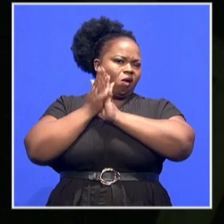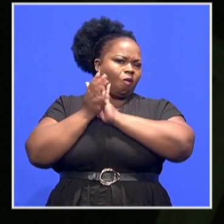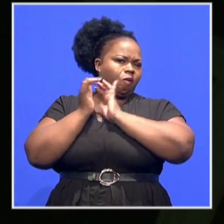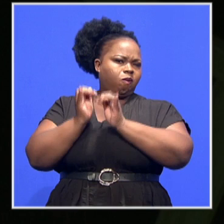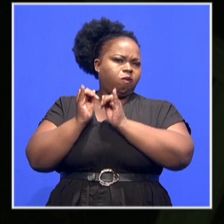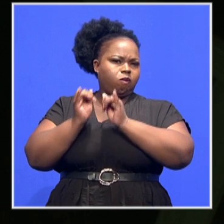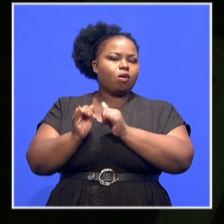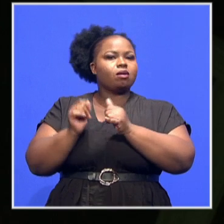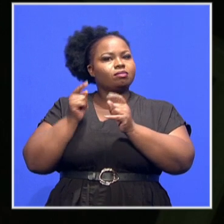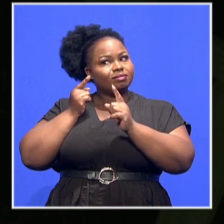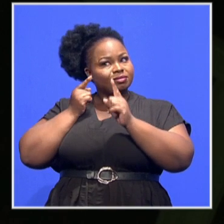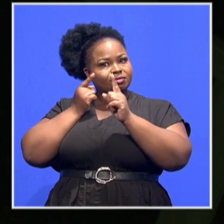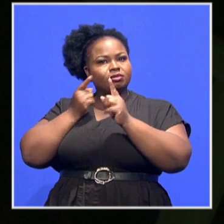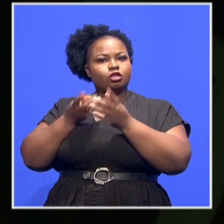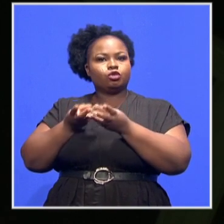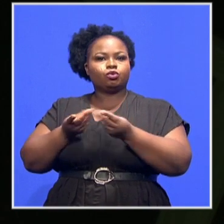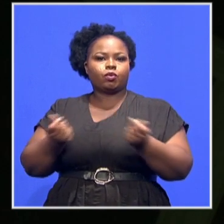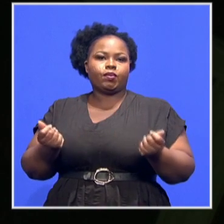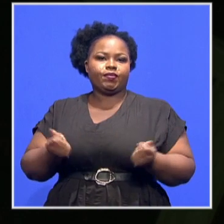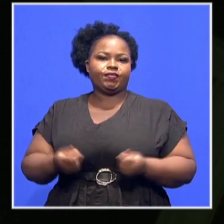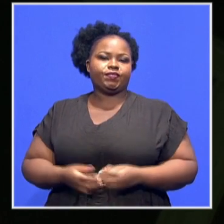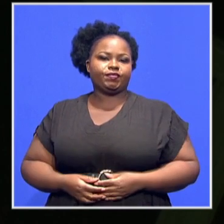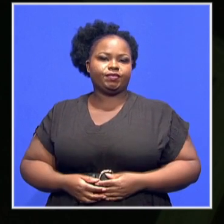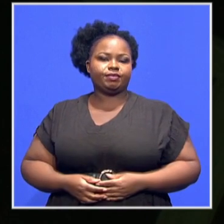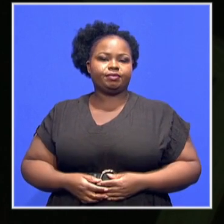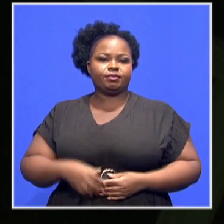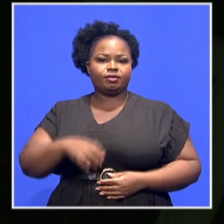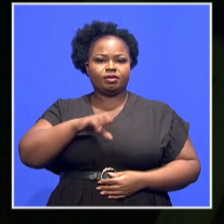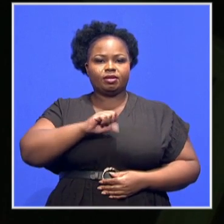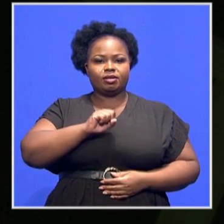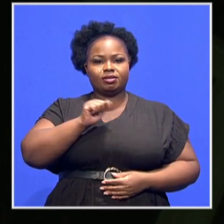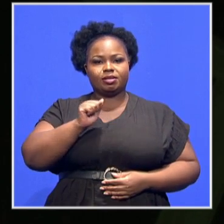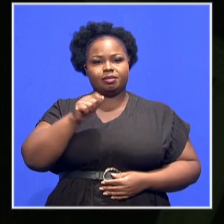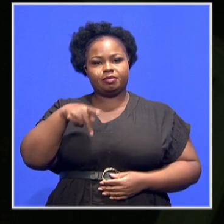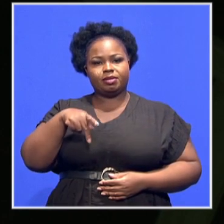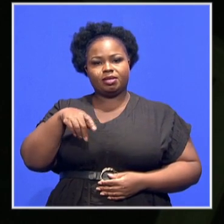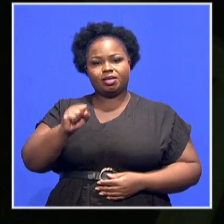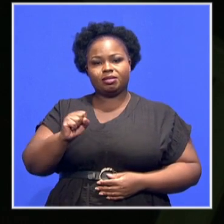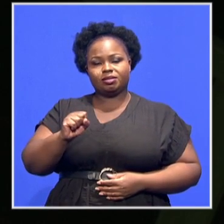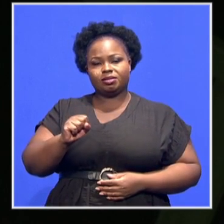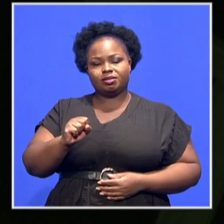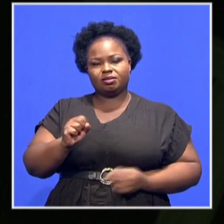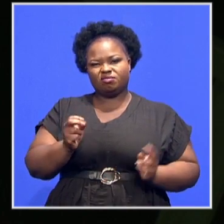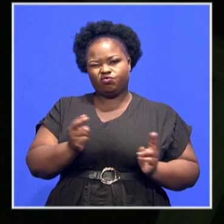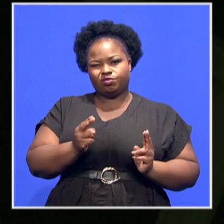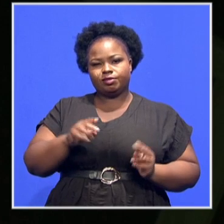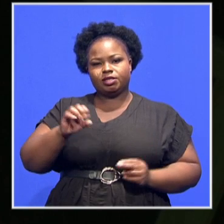infrastructure. The South African Police Service has established